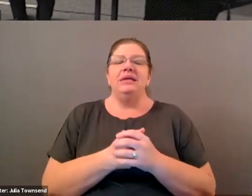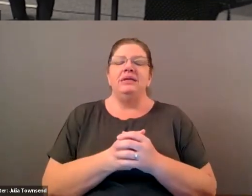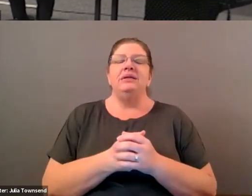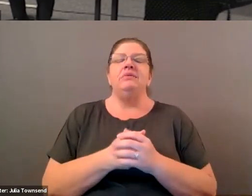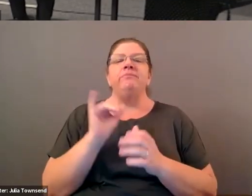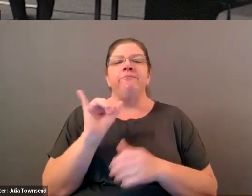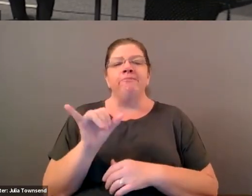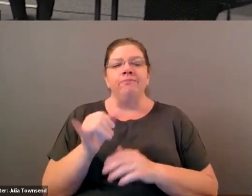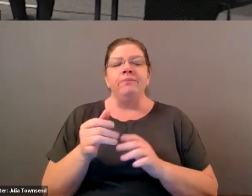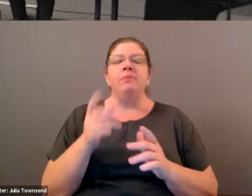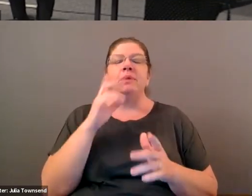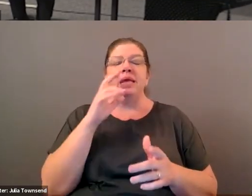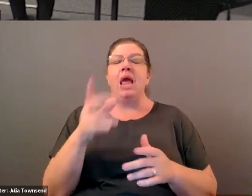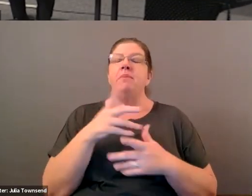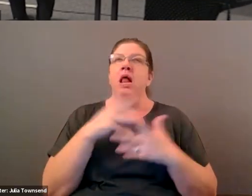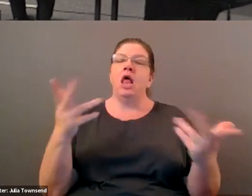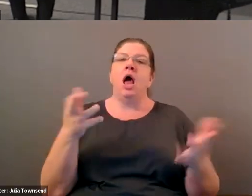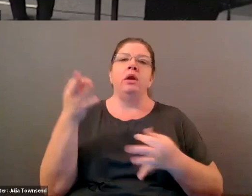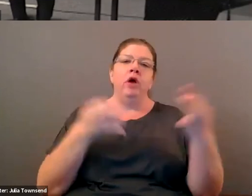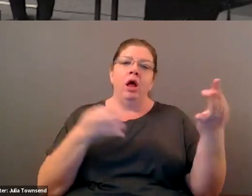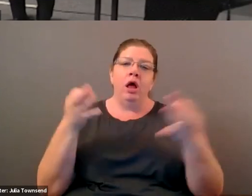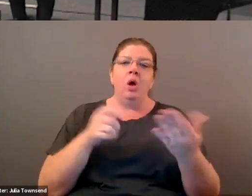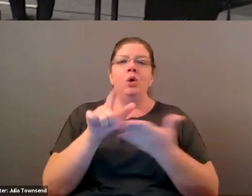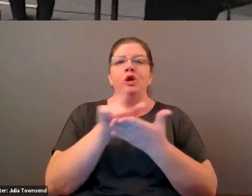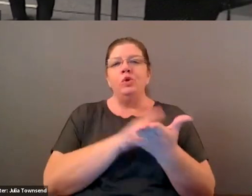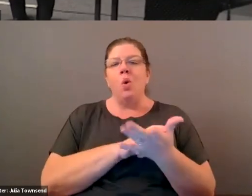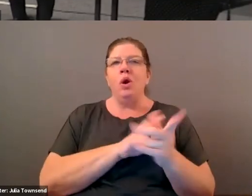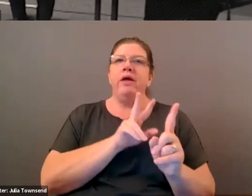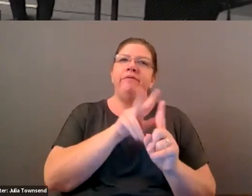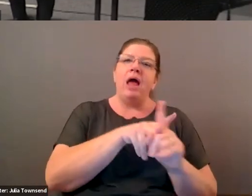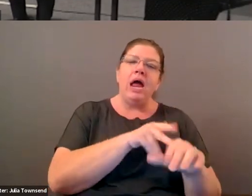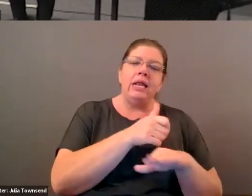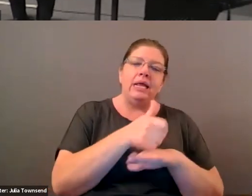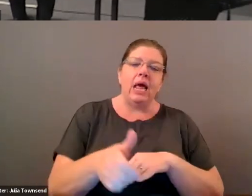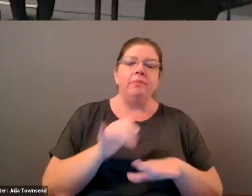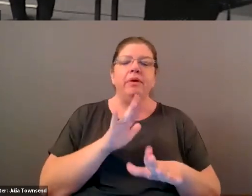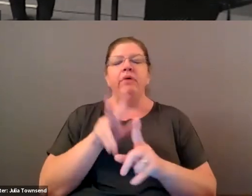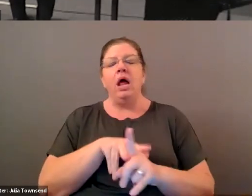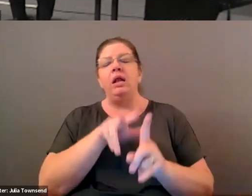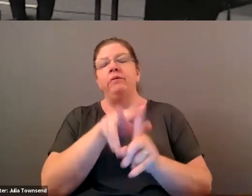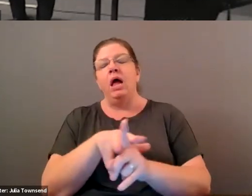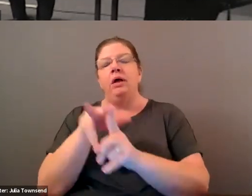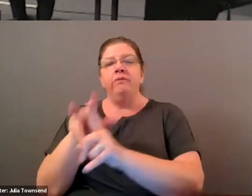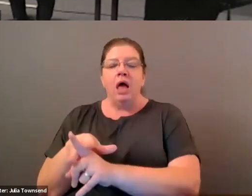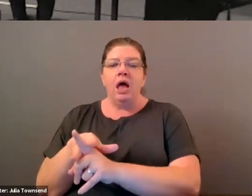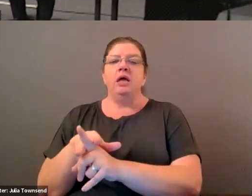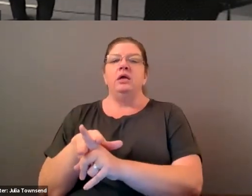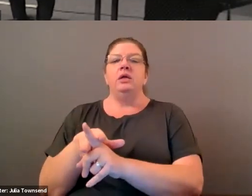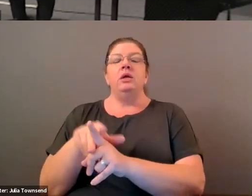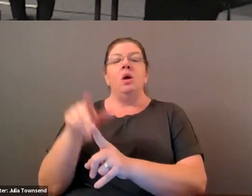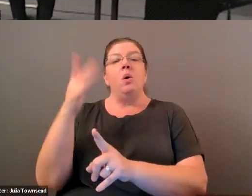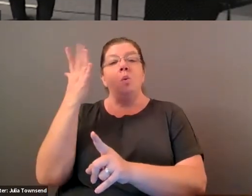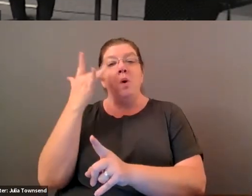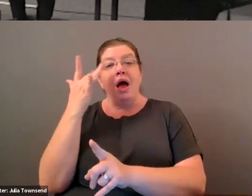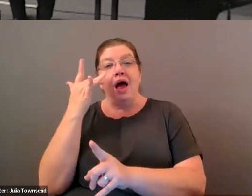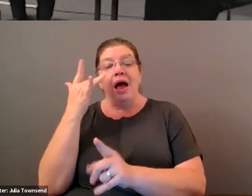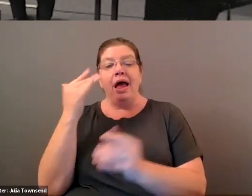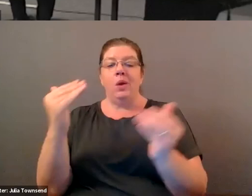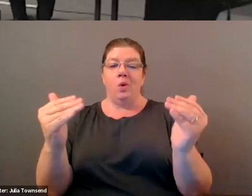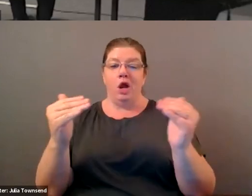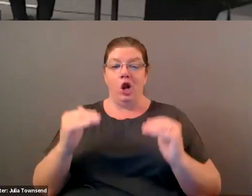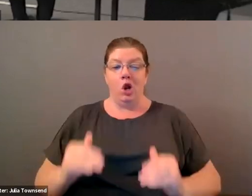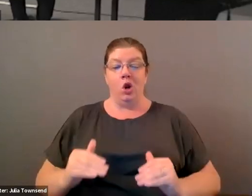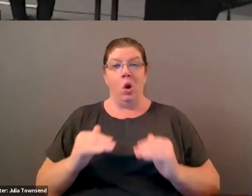very litigious with attorneys who were filing claims because of the very low bar